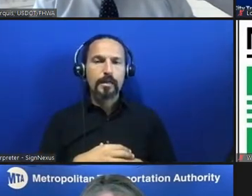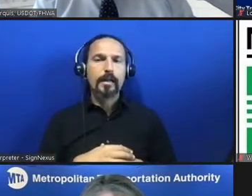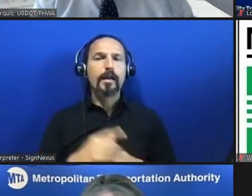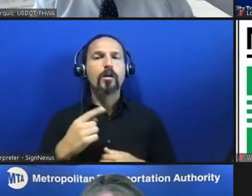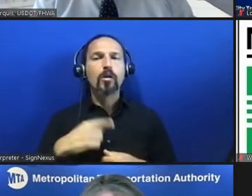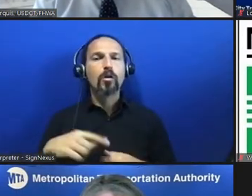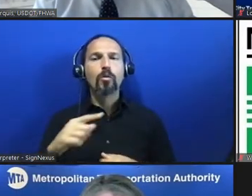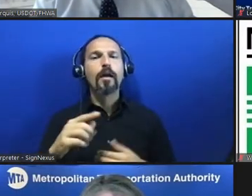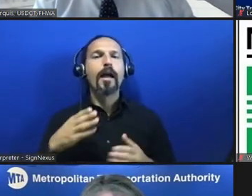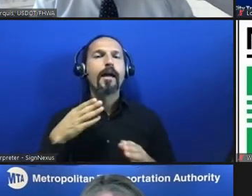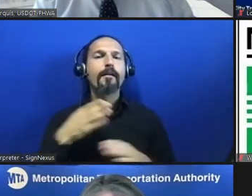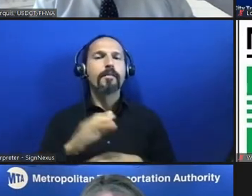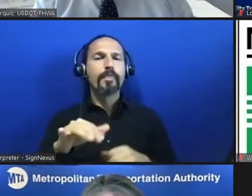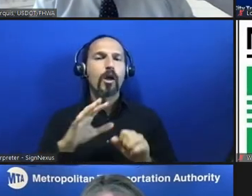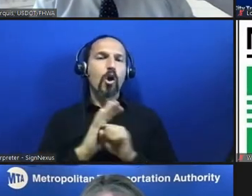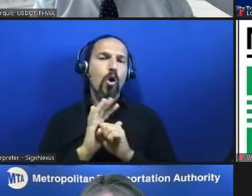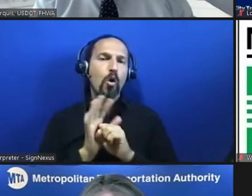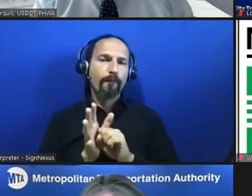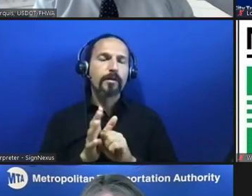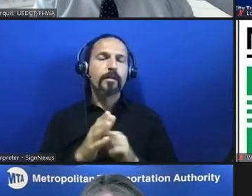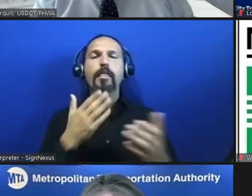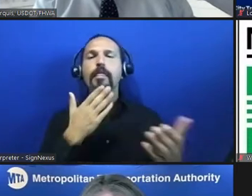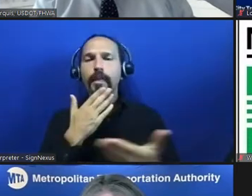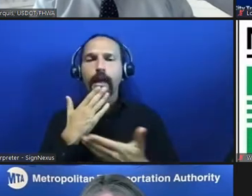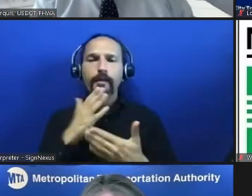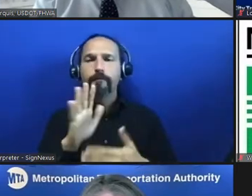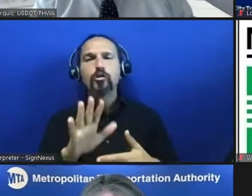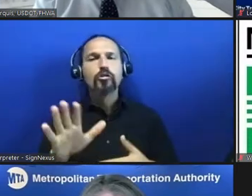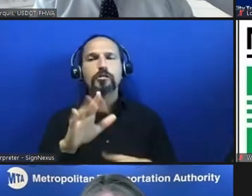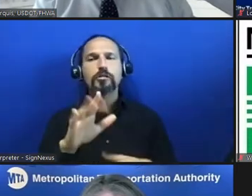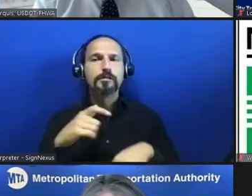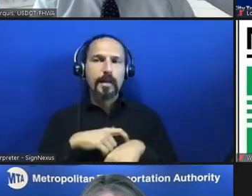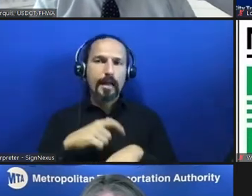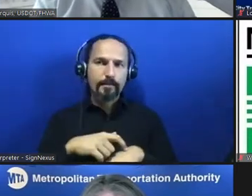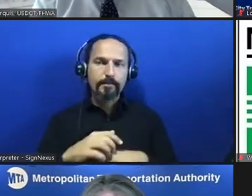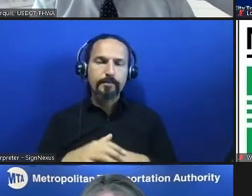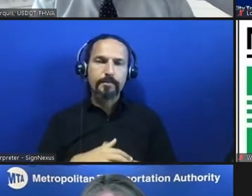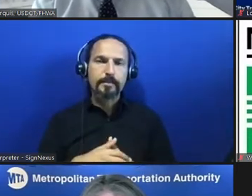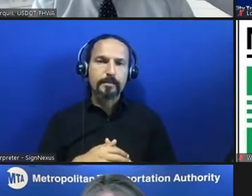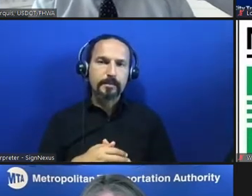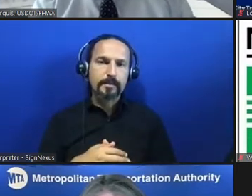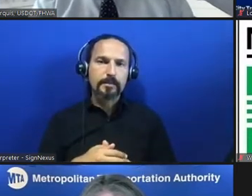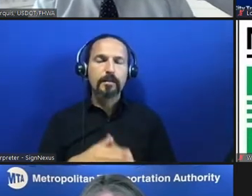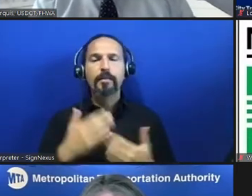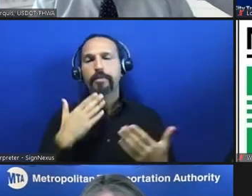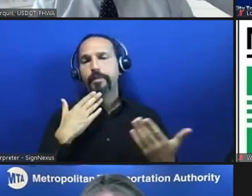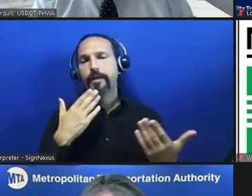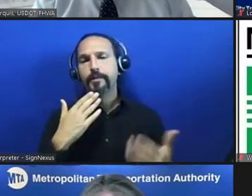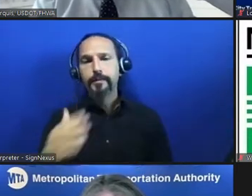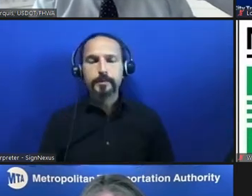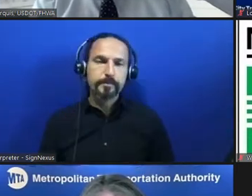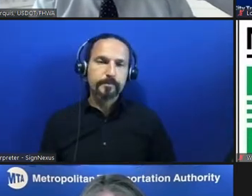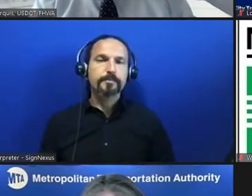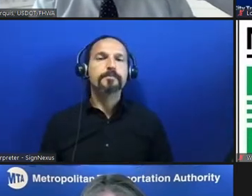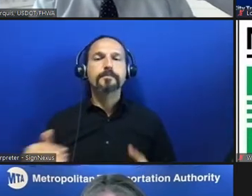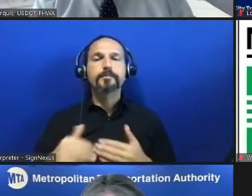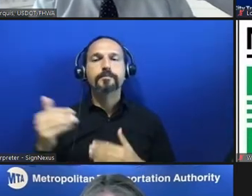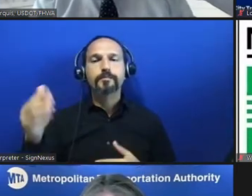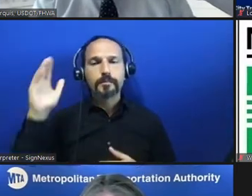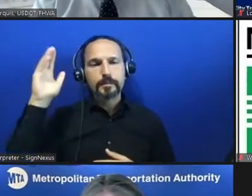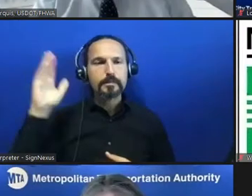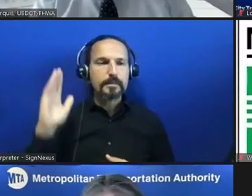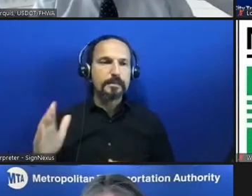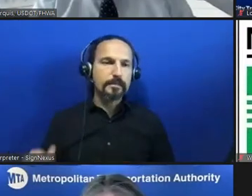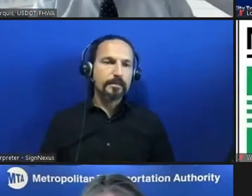that we're post covid thank you for your time thank you our next speaker